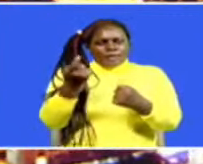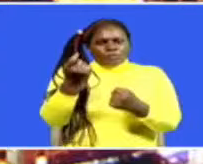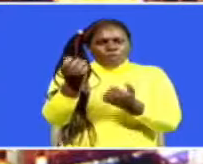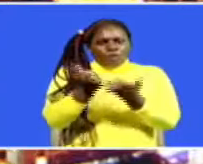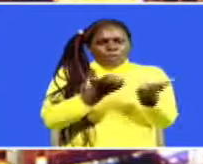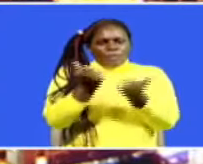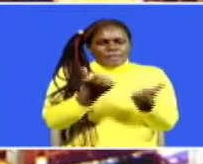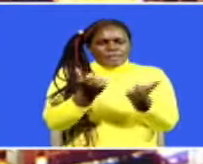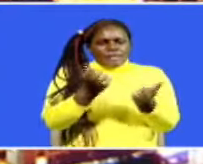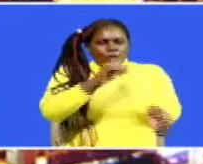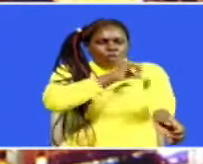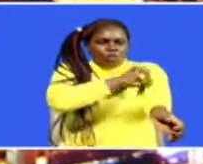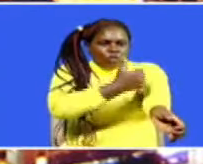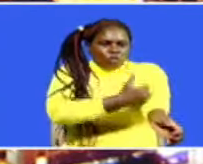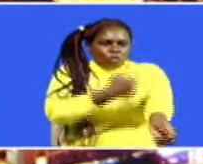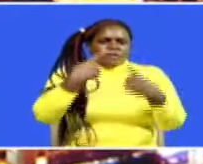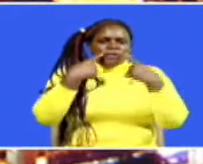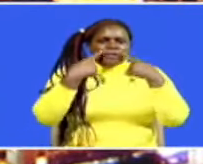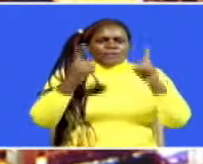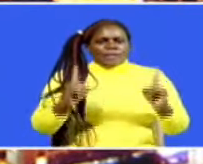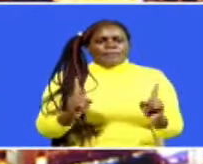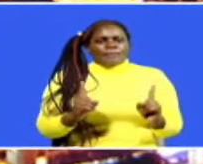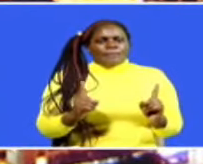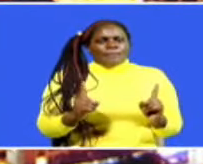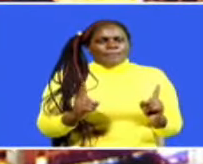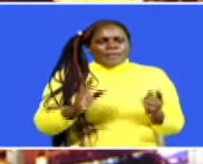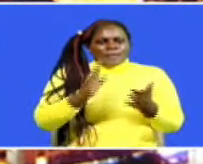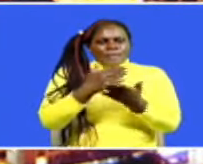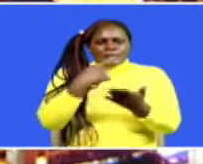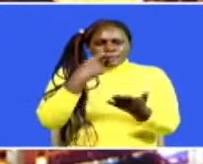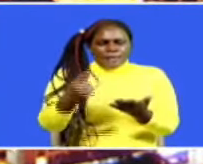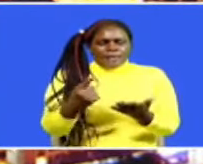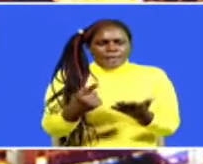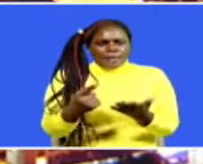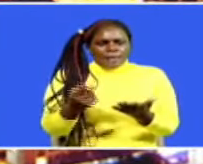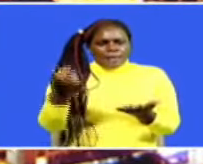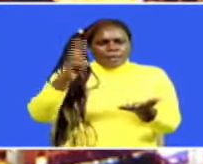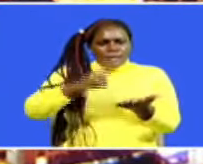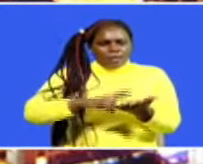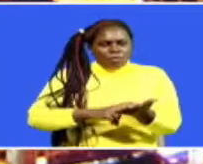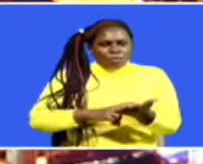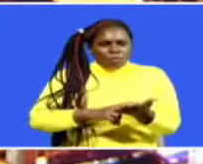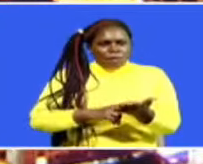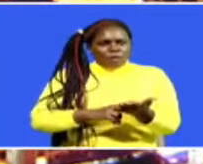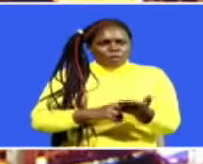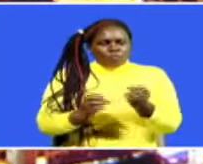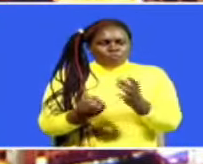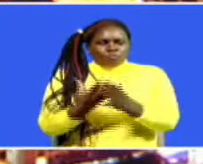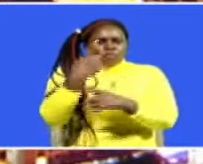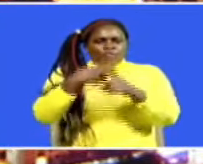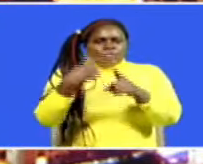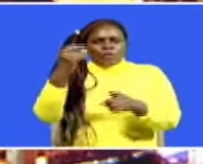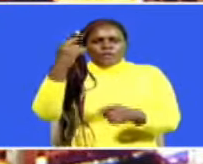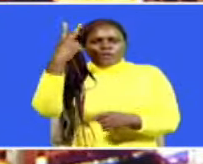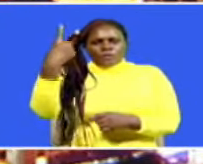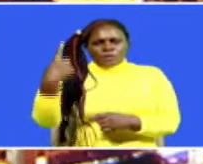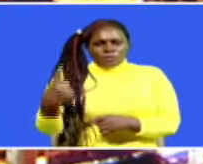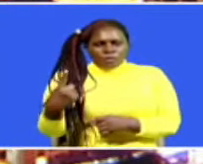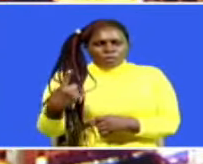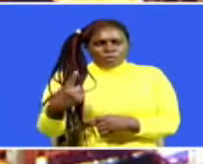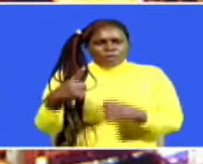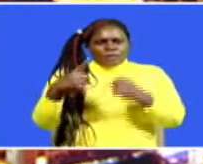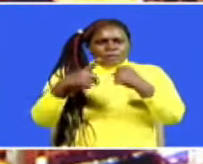Small Enterprises Authority. MSEA, the sector, says the sector has recorded a considerable growth since 2021,